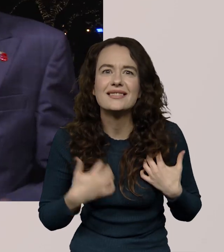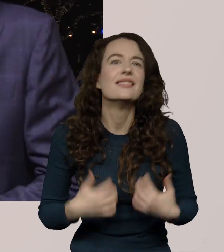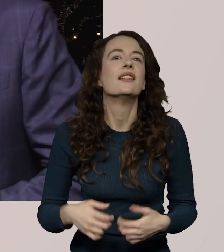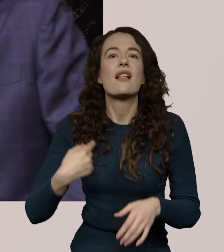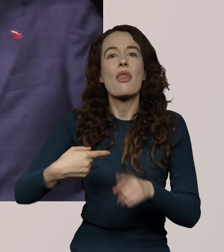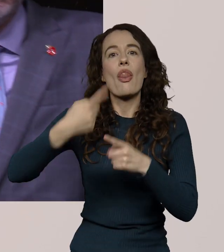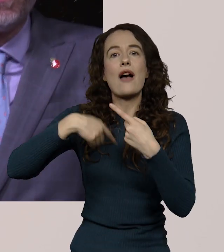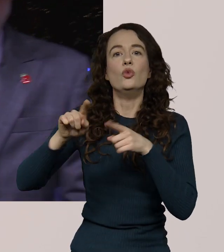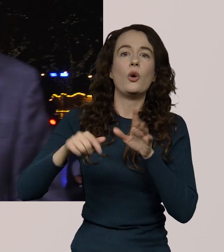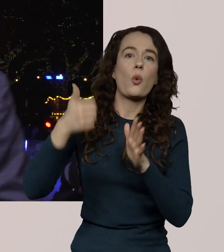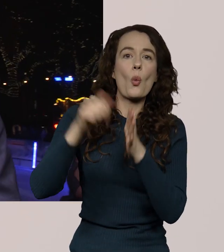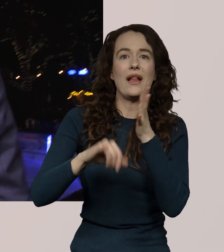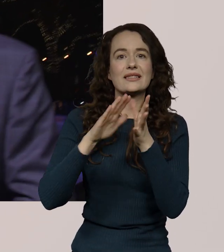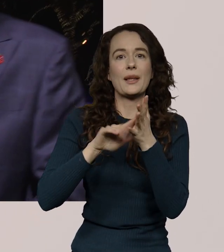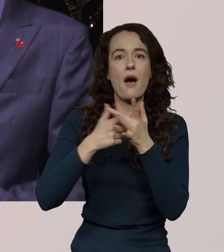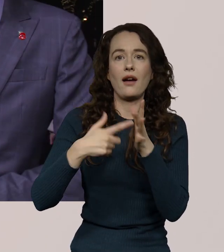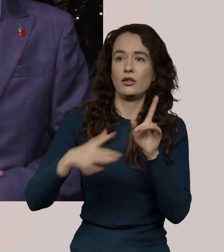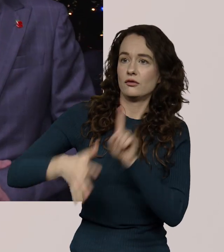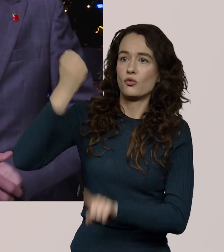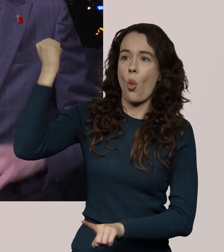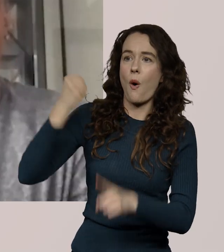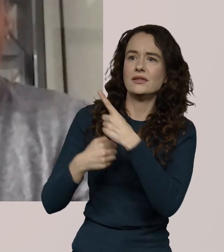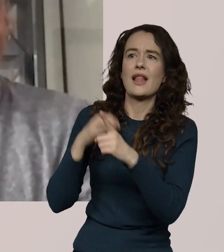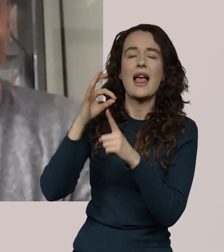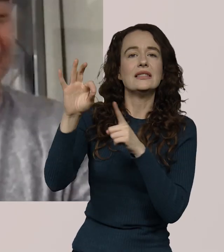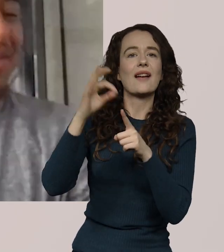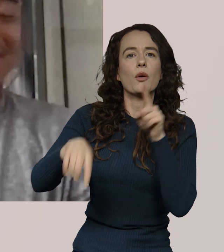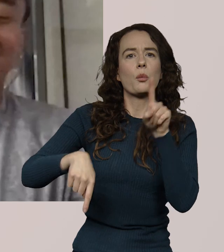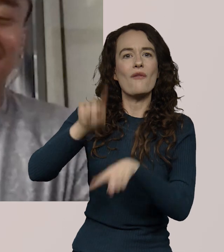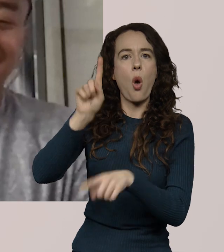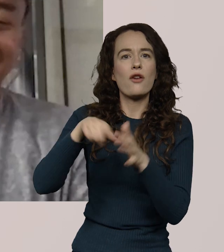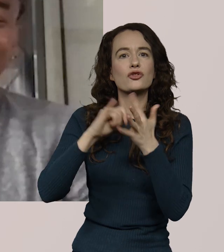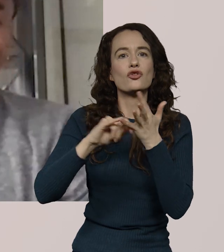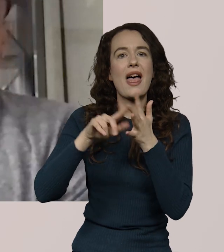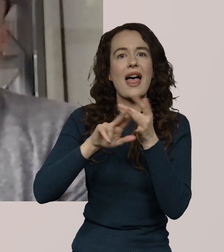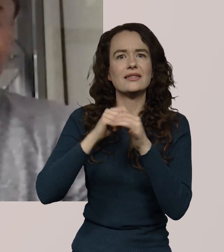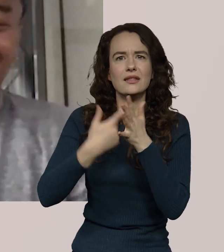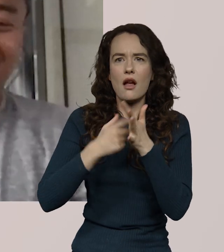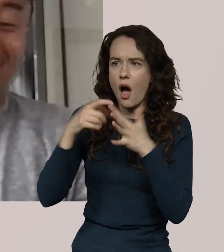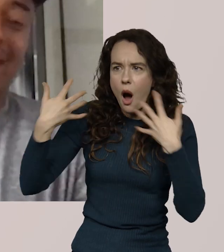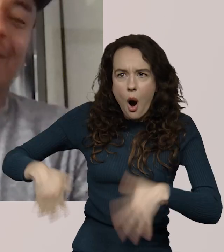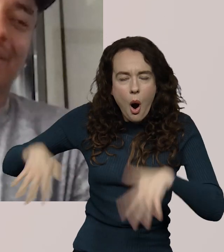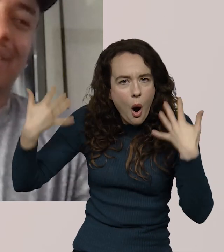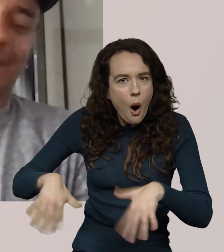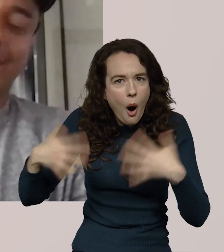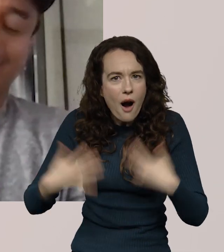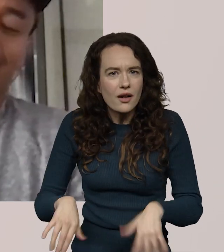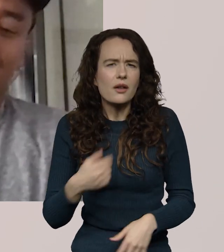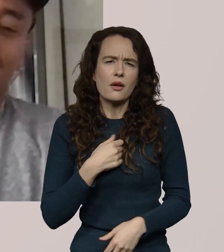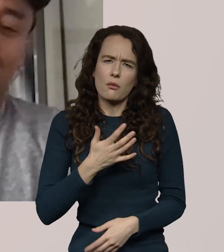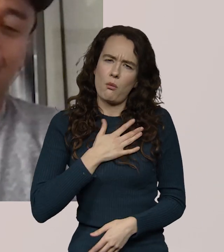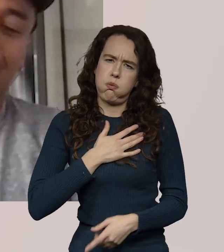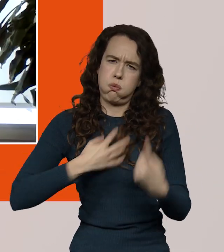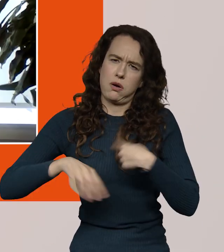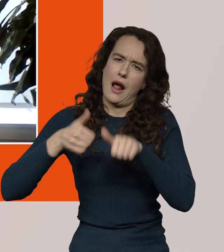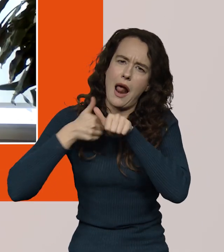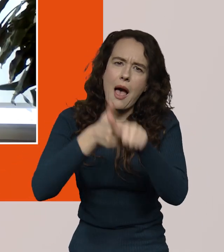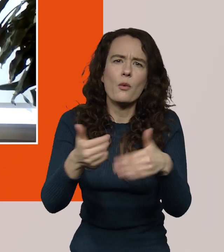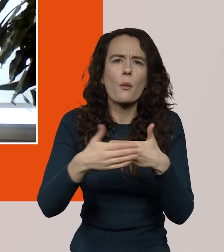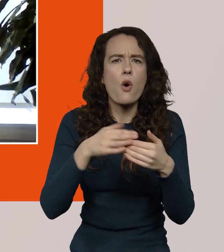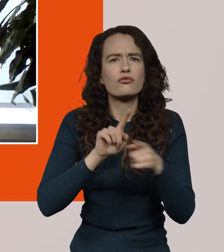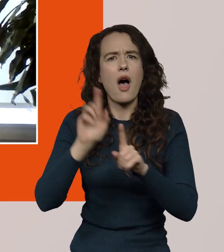to remember. So even if we have a goal, even it could be at times feel like it's a little bit too big, don't worry,